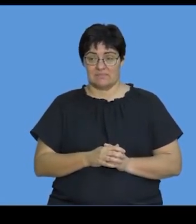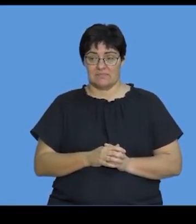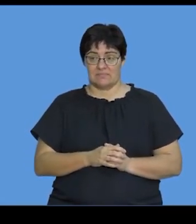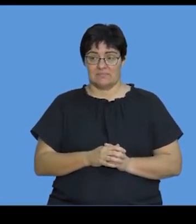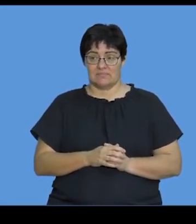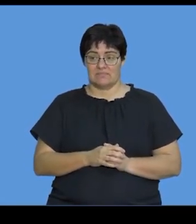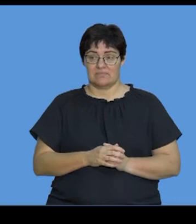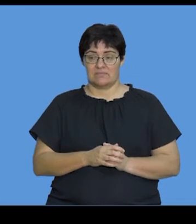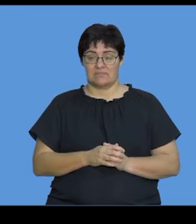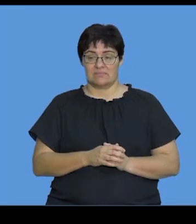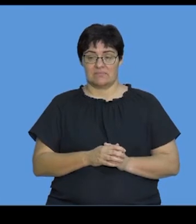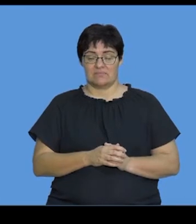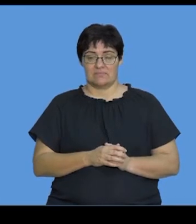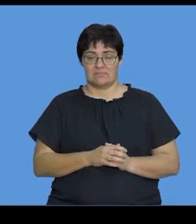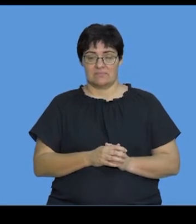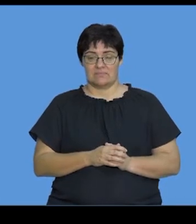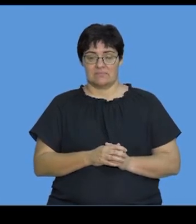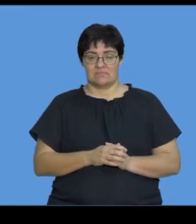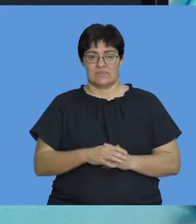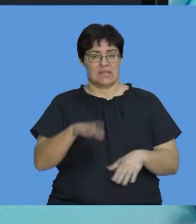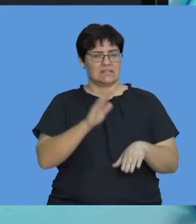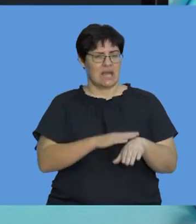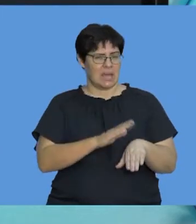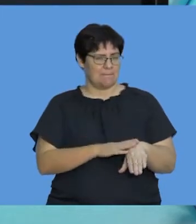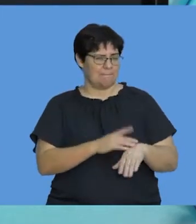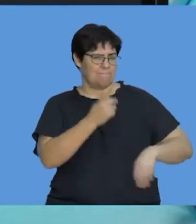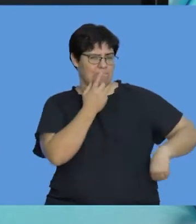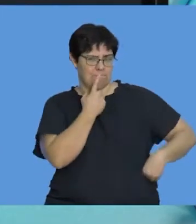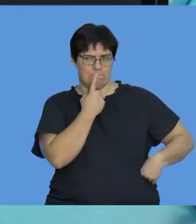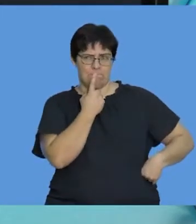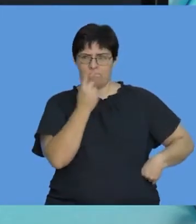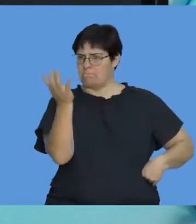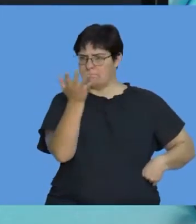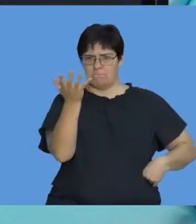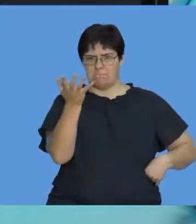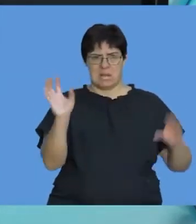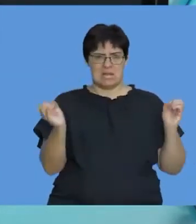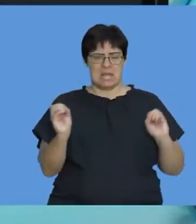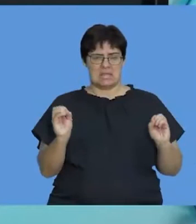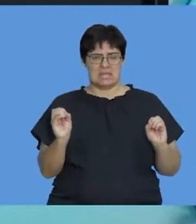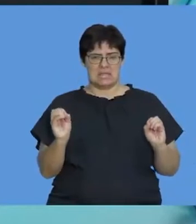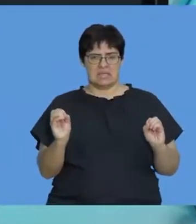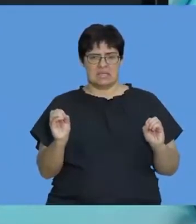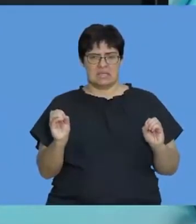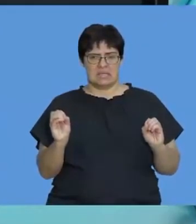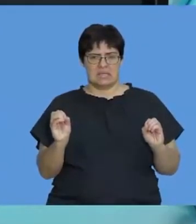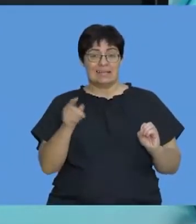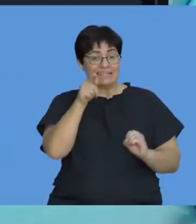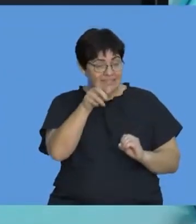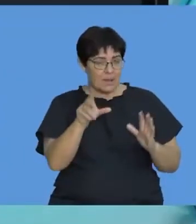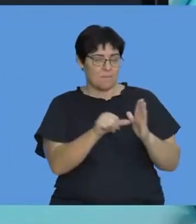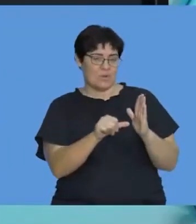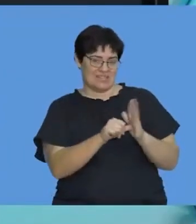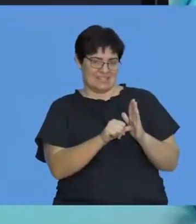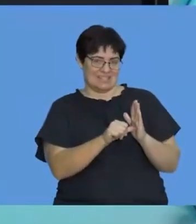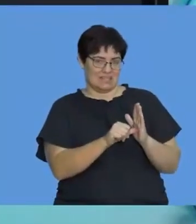Initial velocity is 0. Now, time. There was no time on this. This